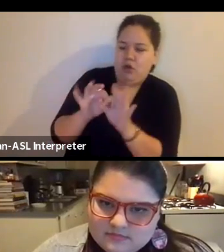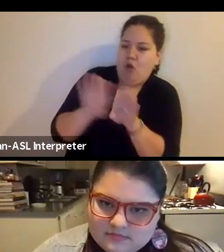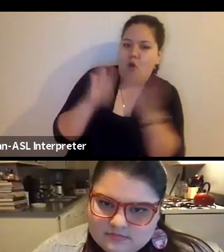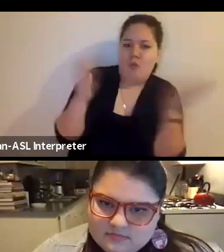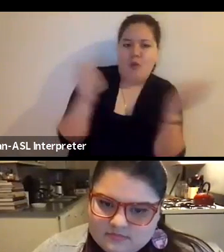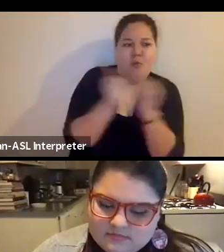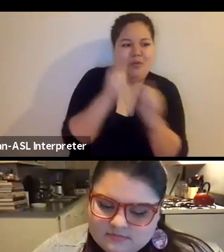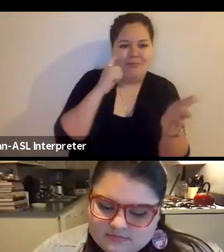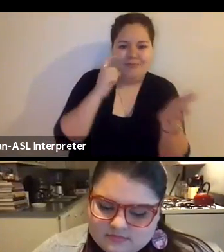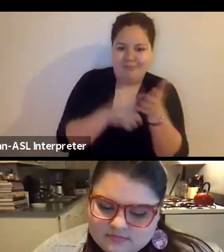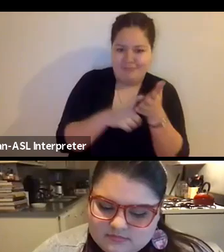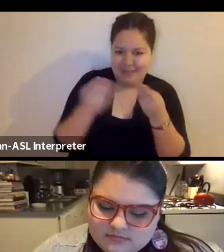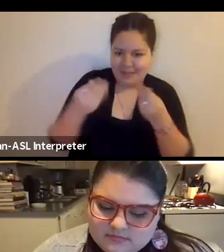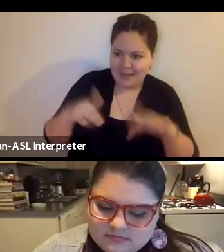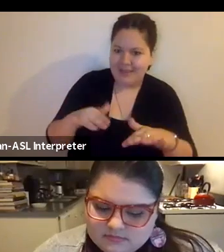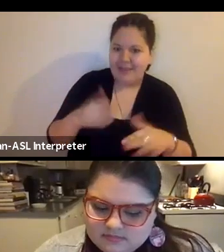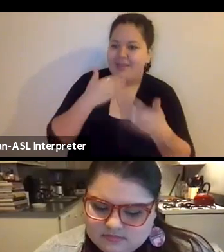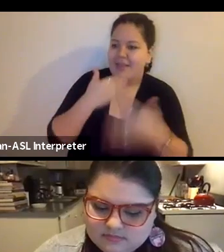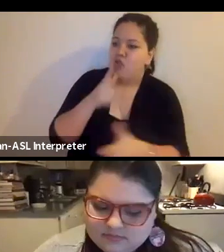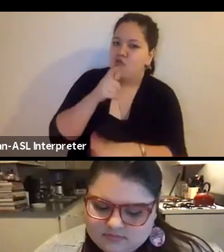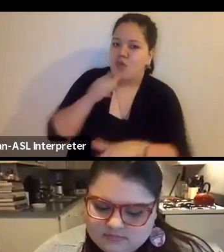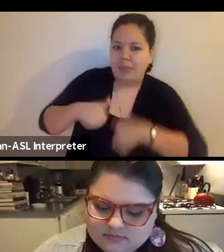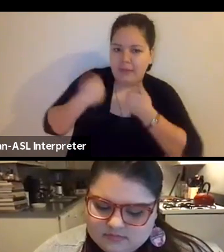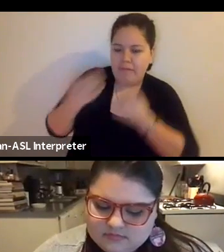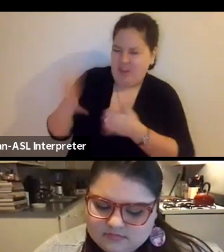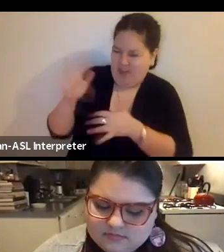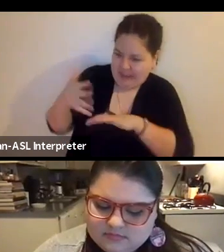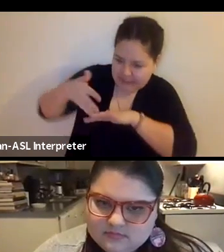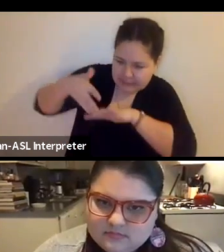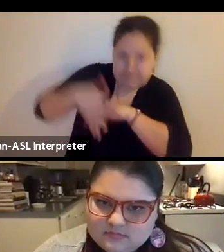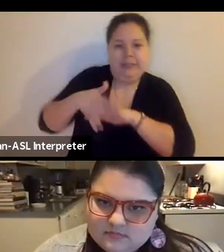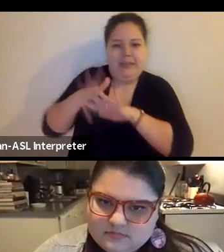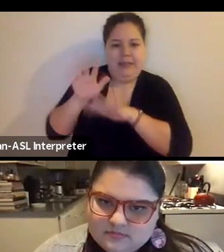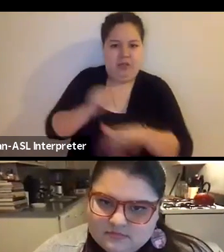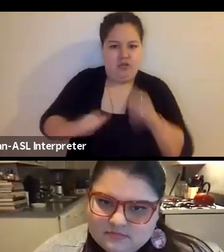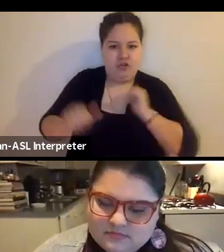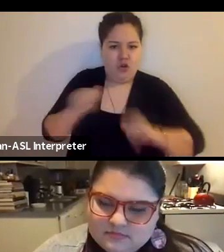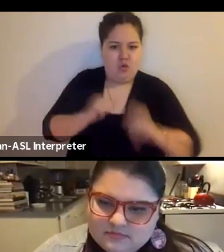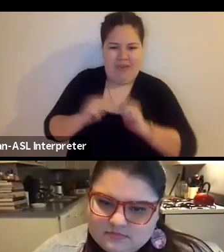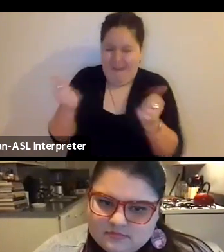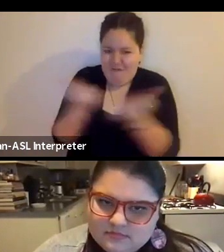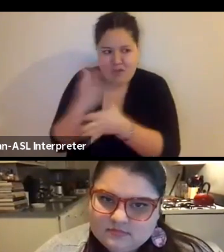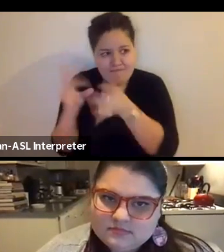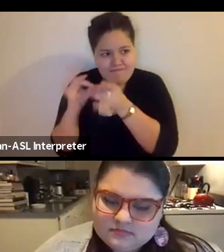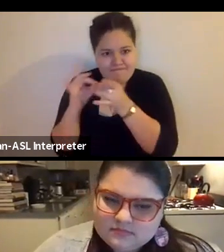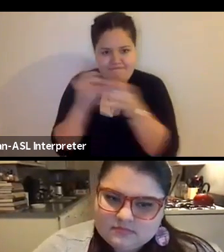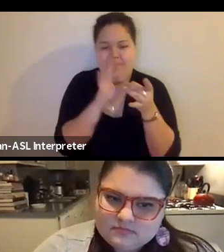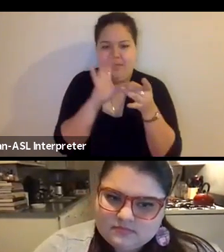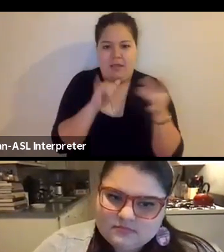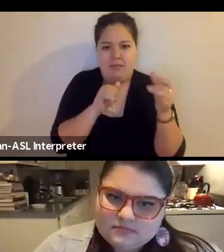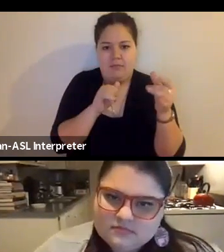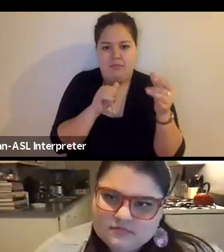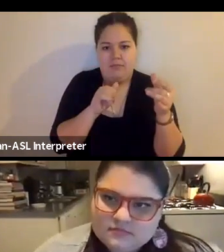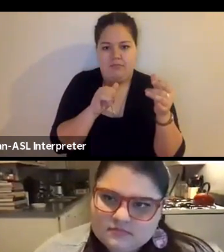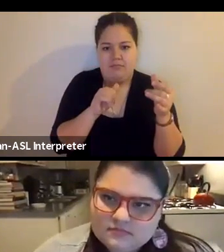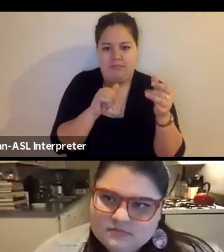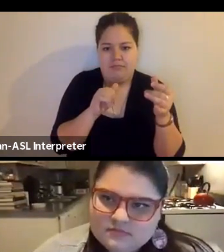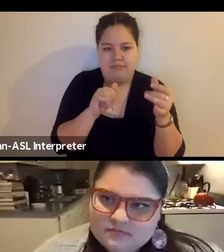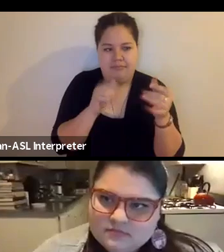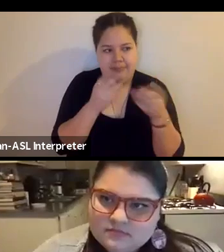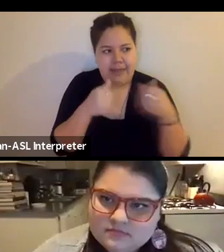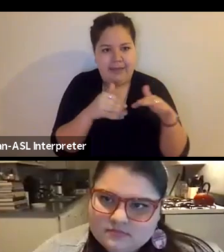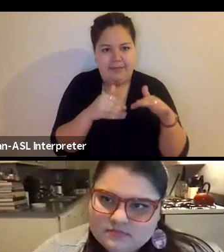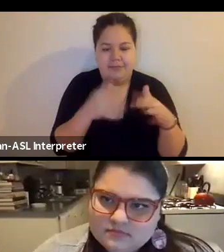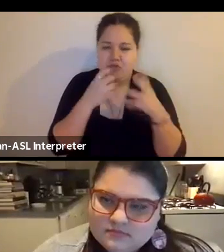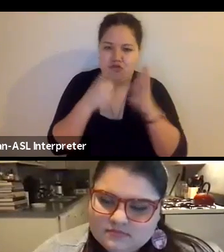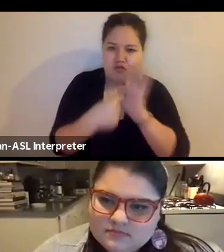thanking the people, and that was embedded as part of the show, that it was not separate from, the actors were on stage with the audience